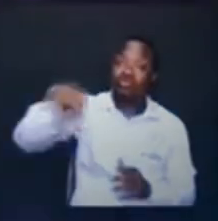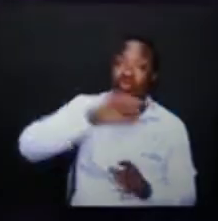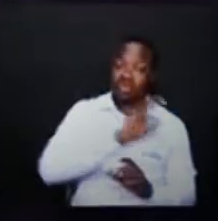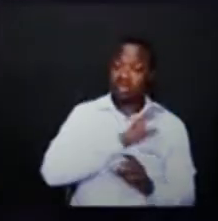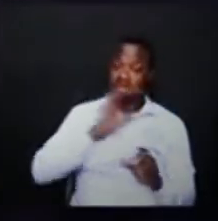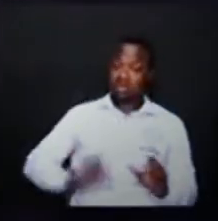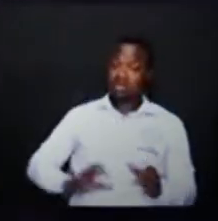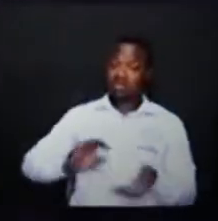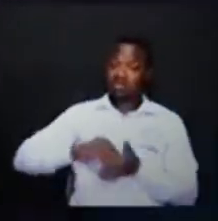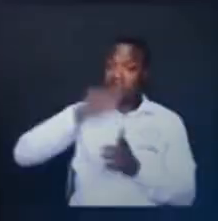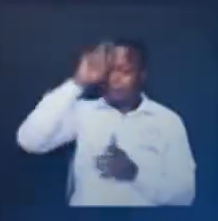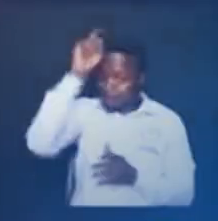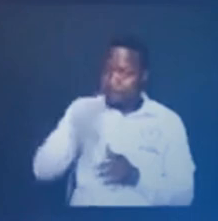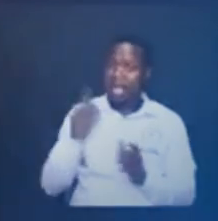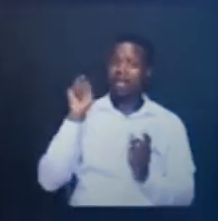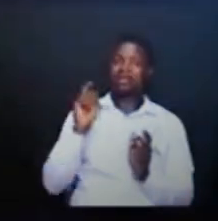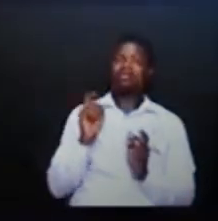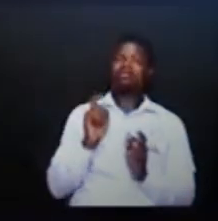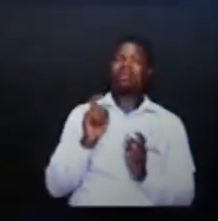believers,